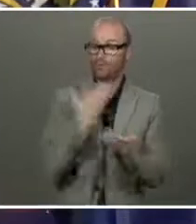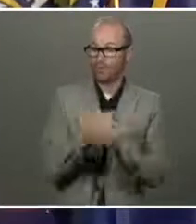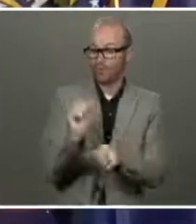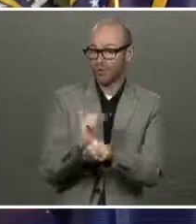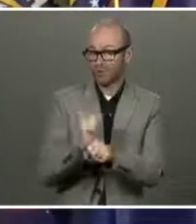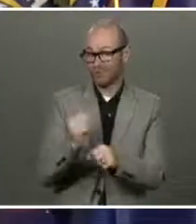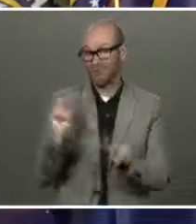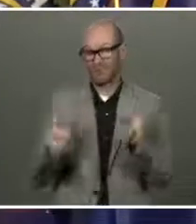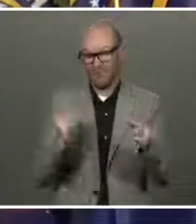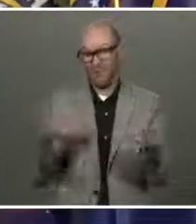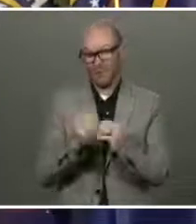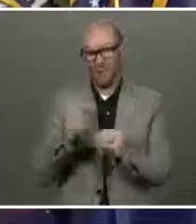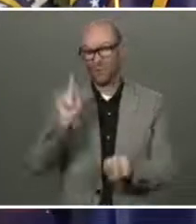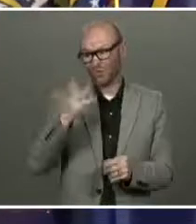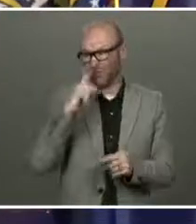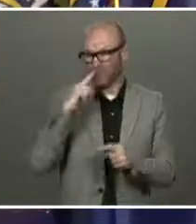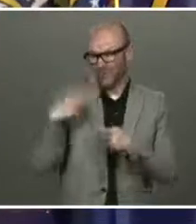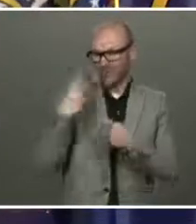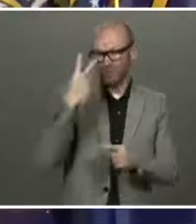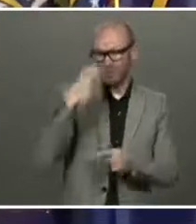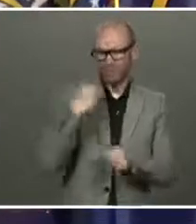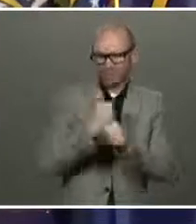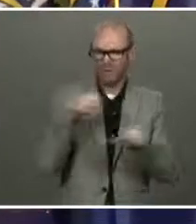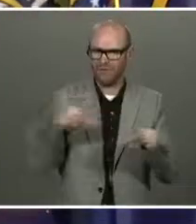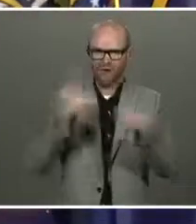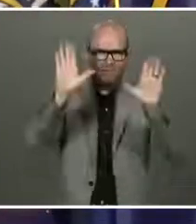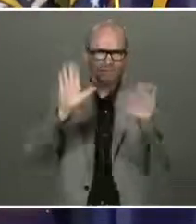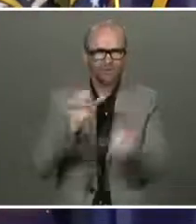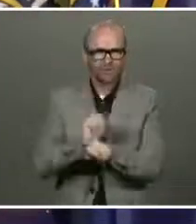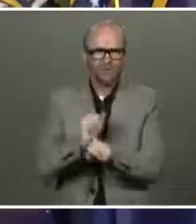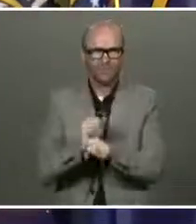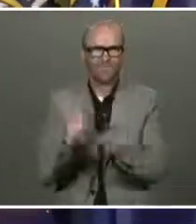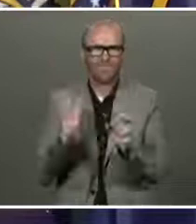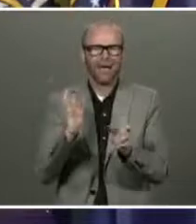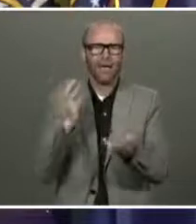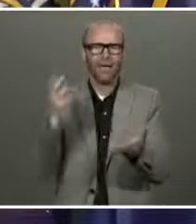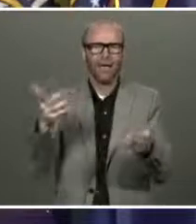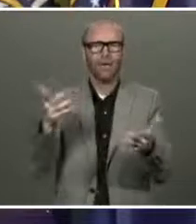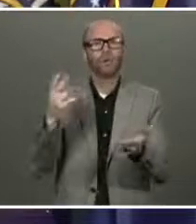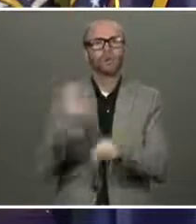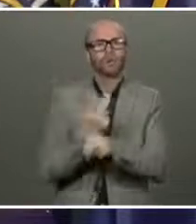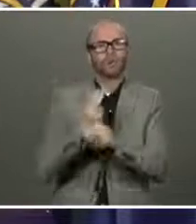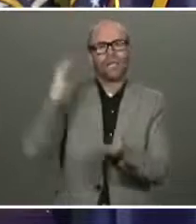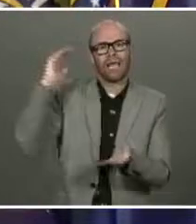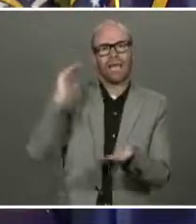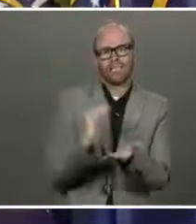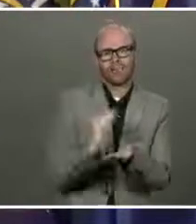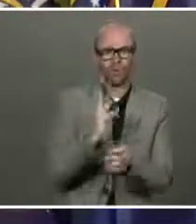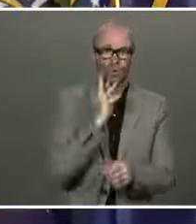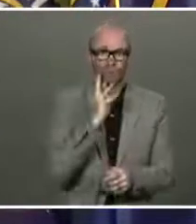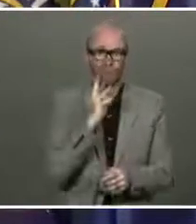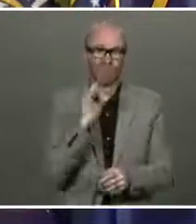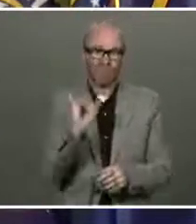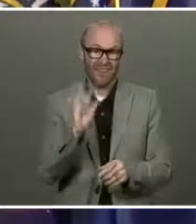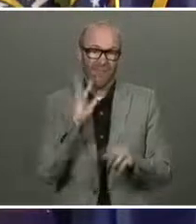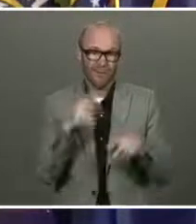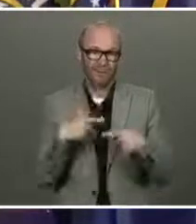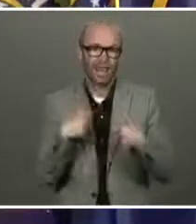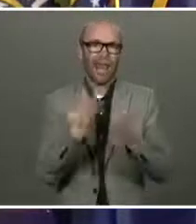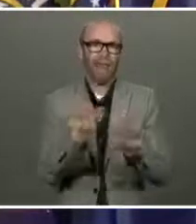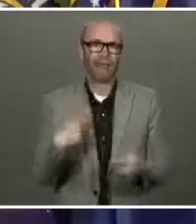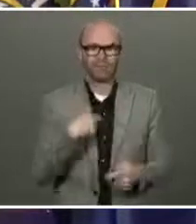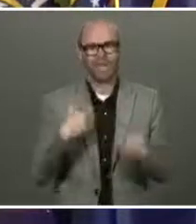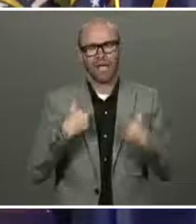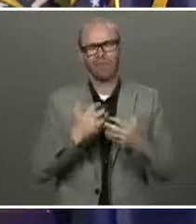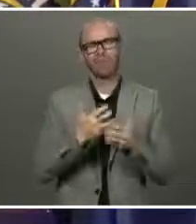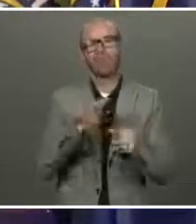Utahns, actually the last 2 years, have done an amazing job of really pulling back and using less water, which will allow us again to have enough water for our